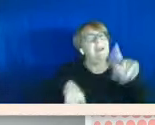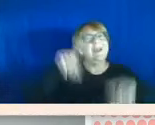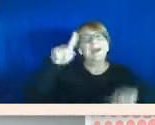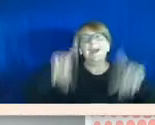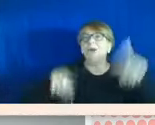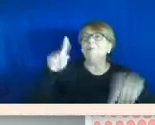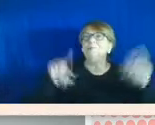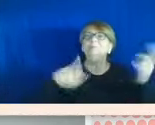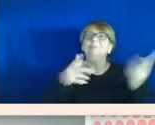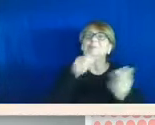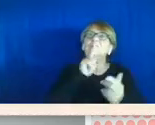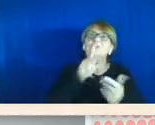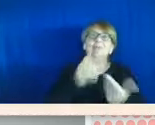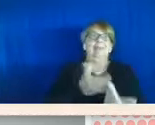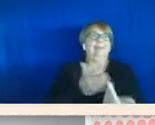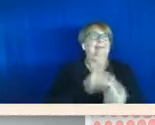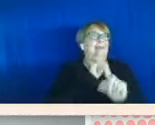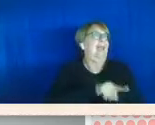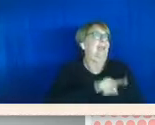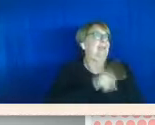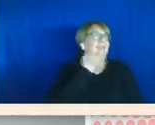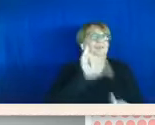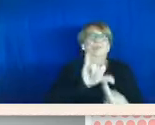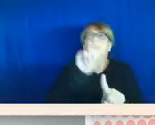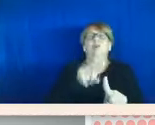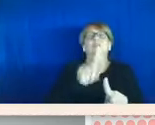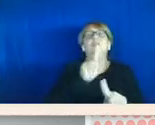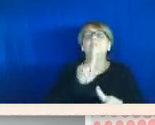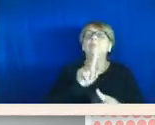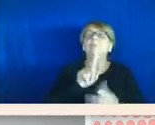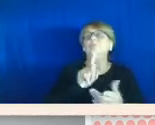easy answer to that question, but I do appreciate the question.